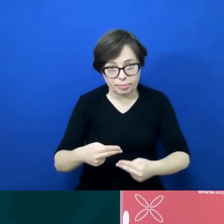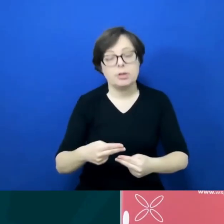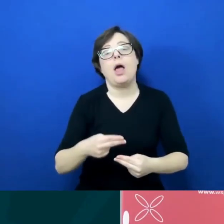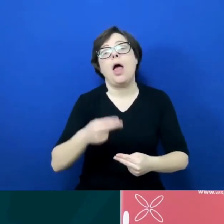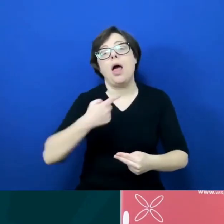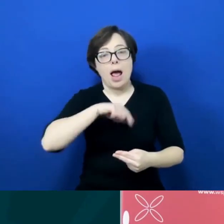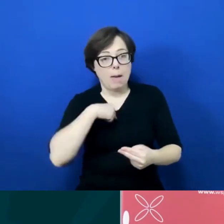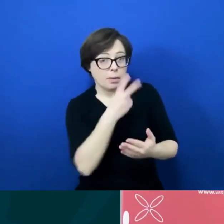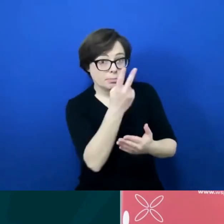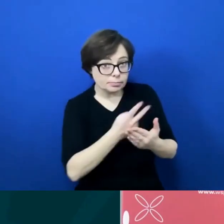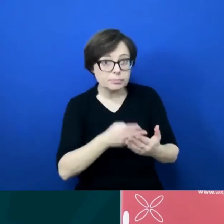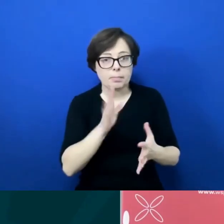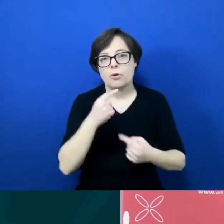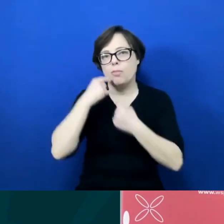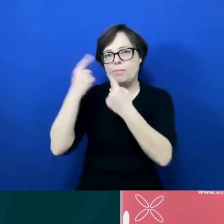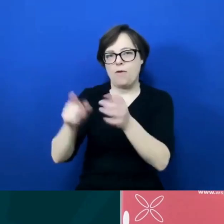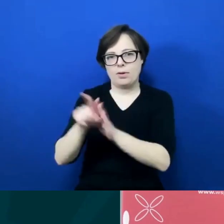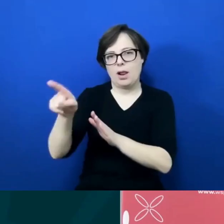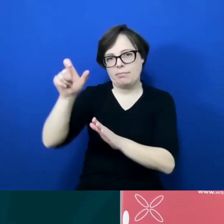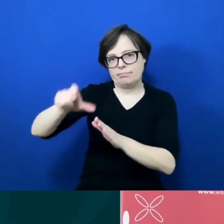be reading these questions,